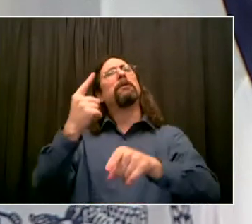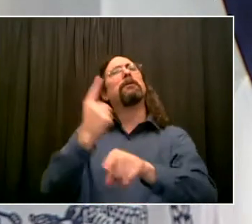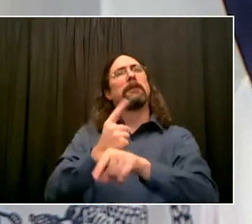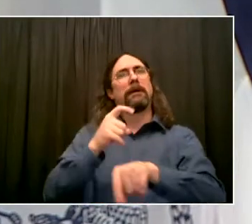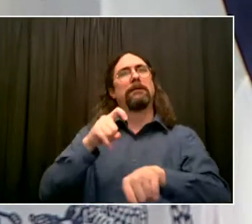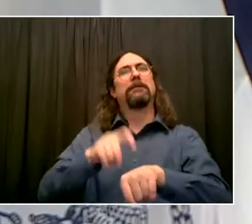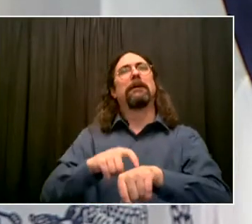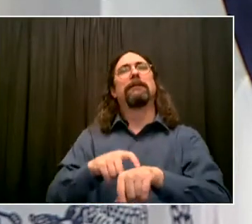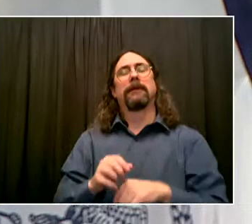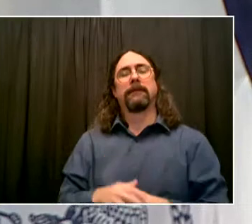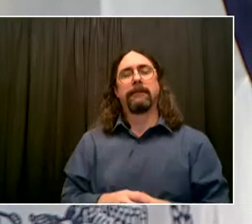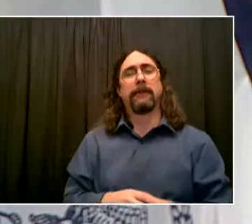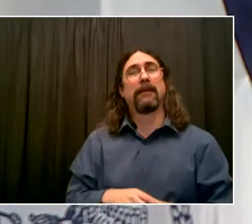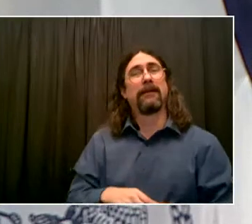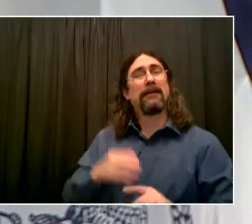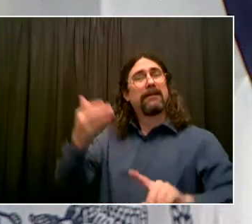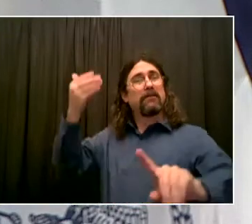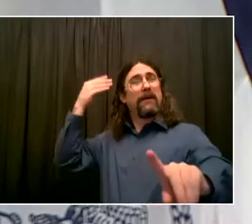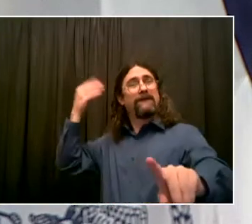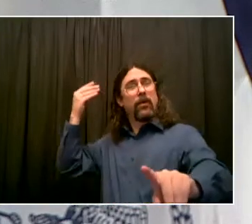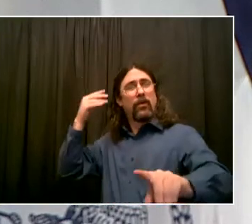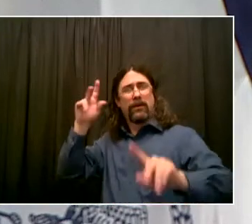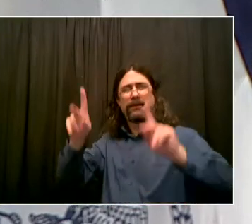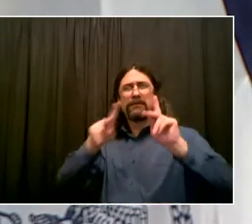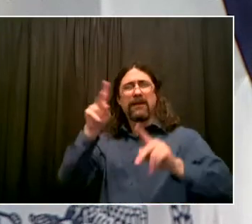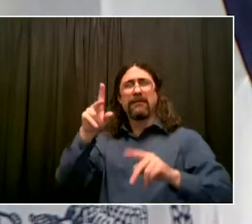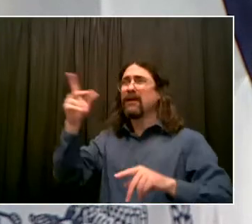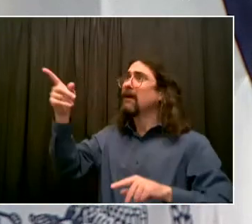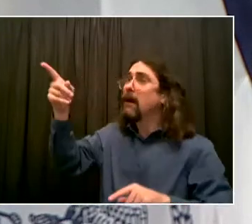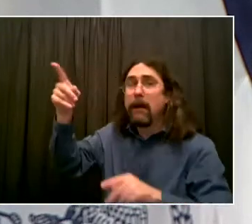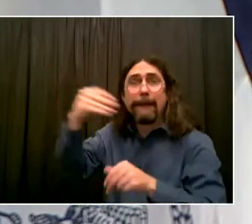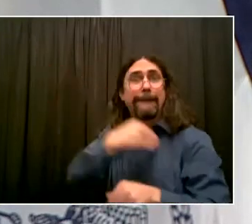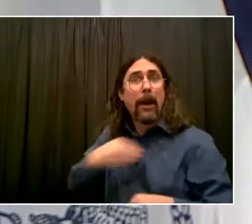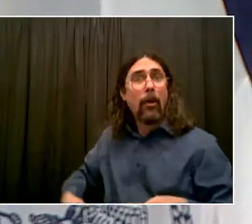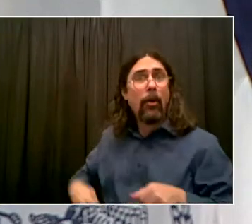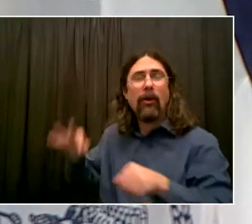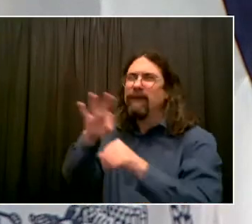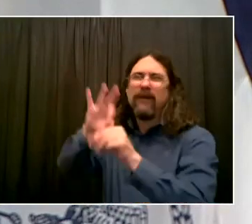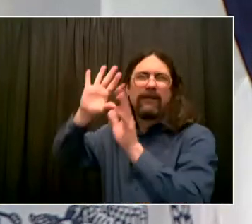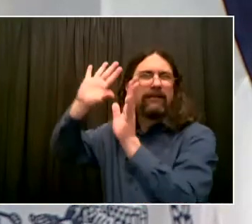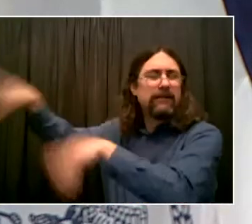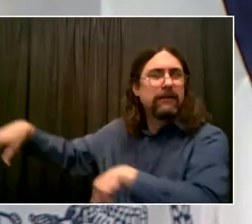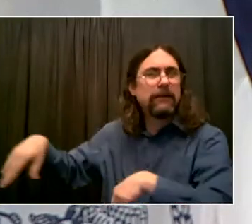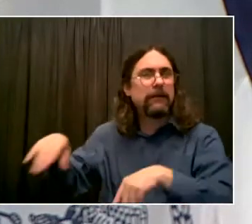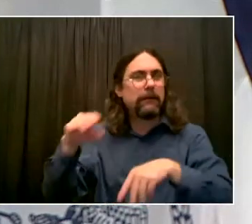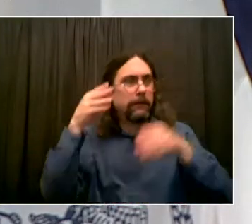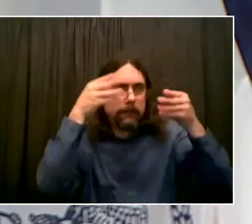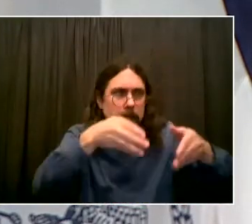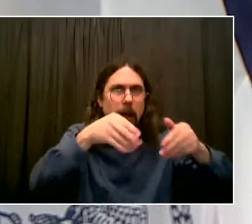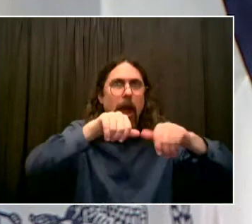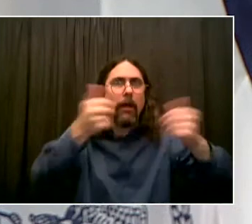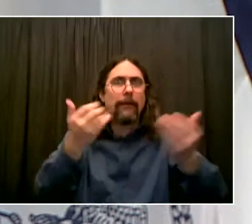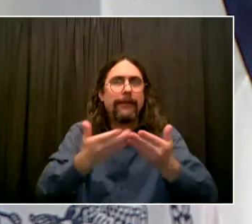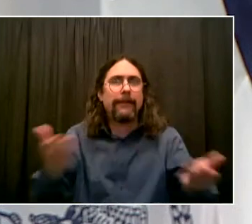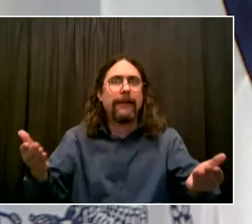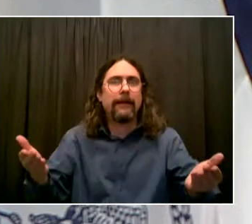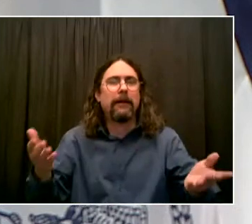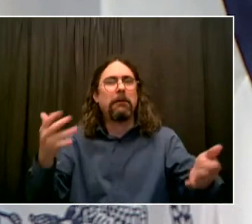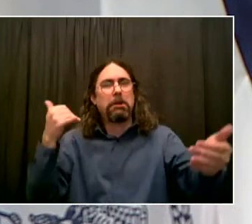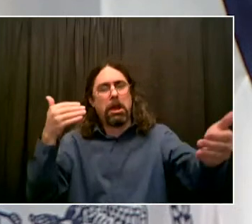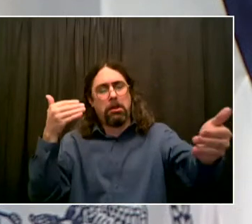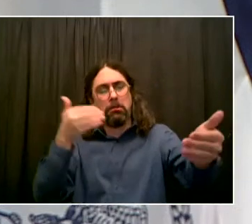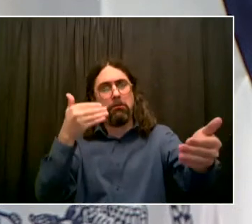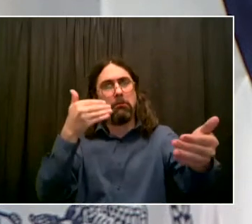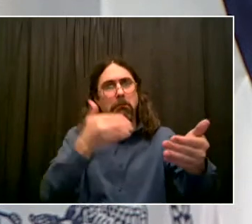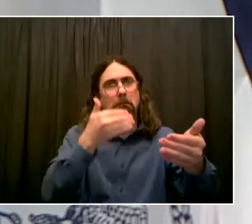organic time where they will pay attention. And in fact, concentrating such a massive outreach effort in this space of time is the thing that will get